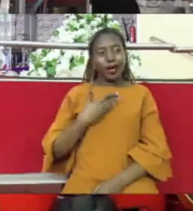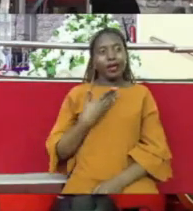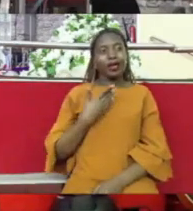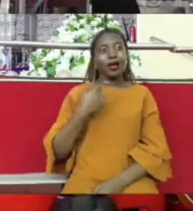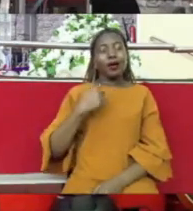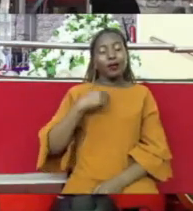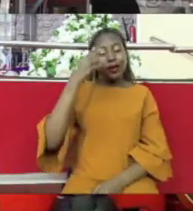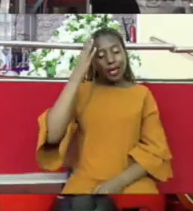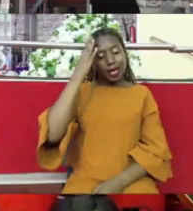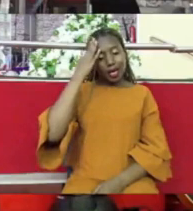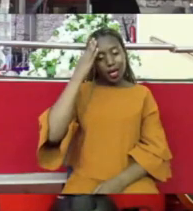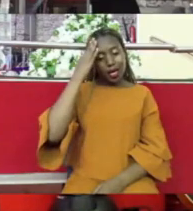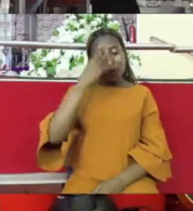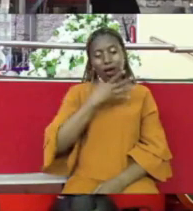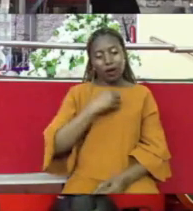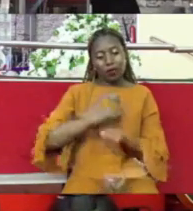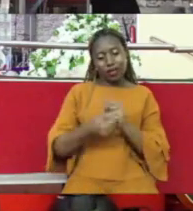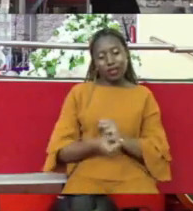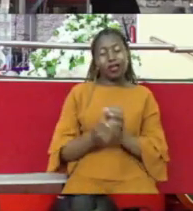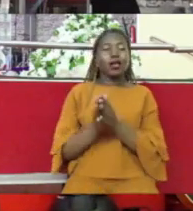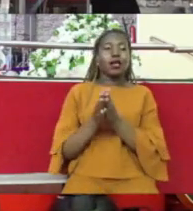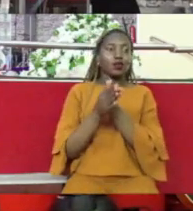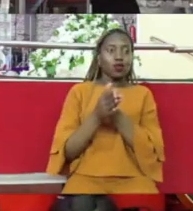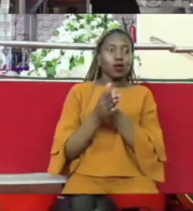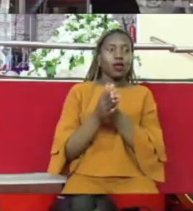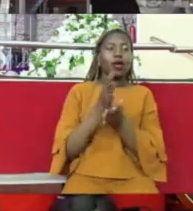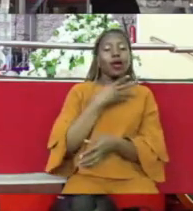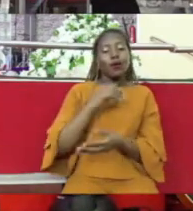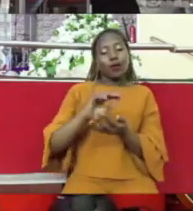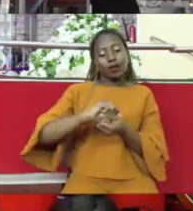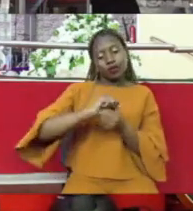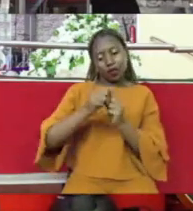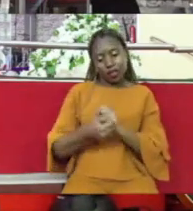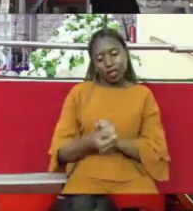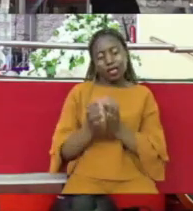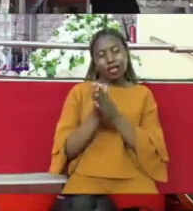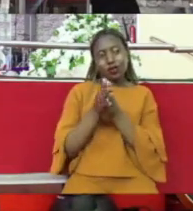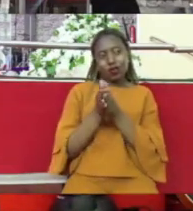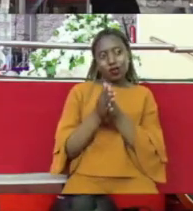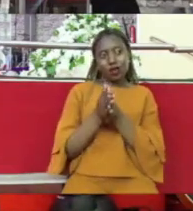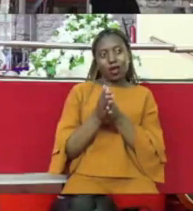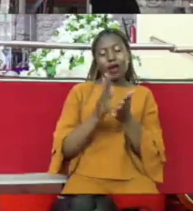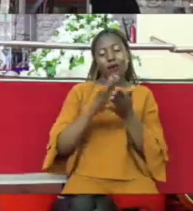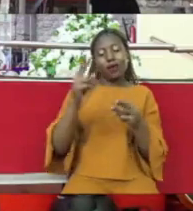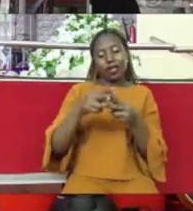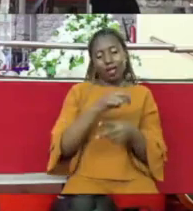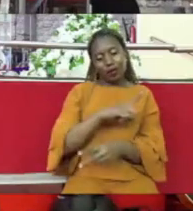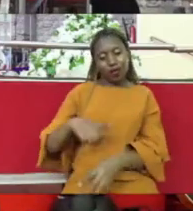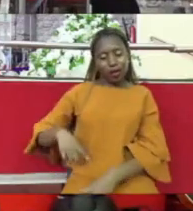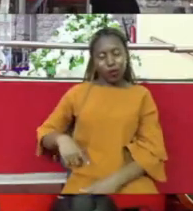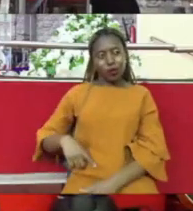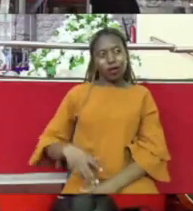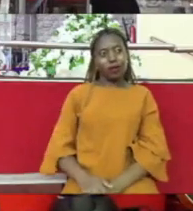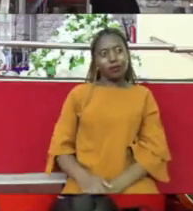story. Na nataka nibadilishe historia yako. I want to change the story. Nataka nibadilishe simulizi yako. Praise the name of the Lord. Amen. I want